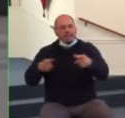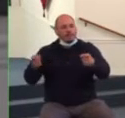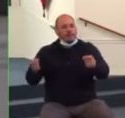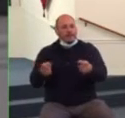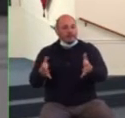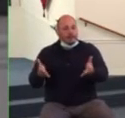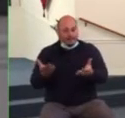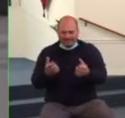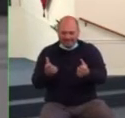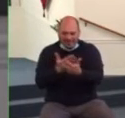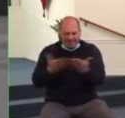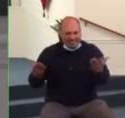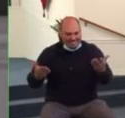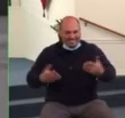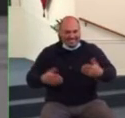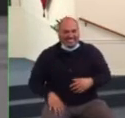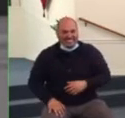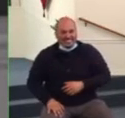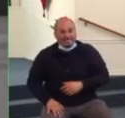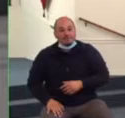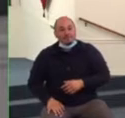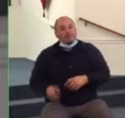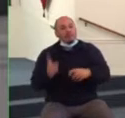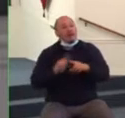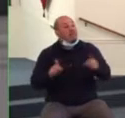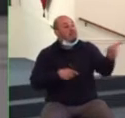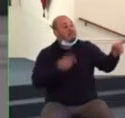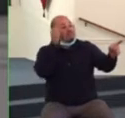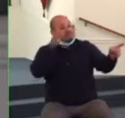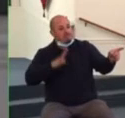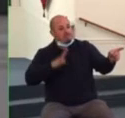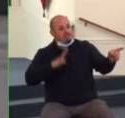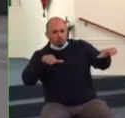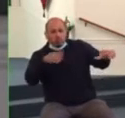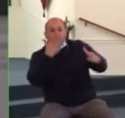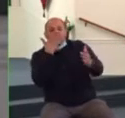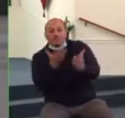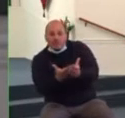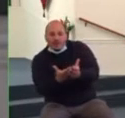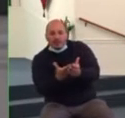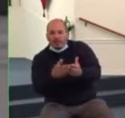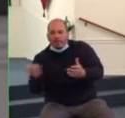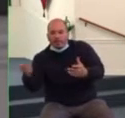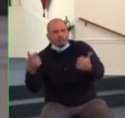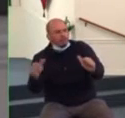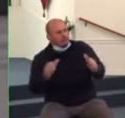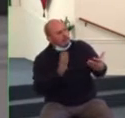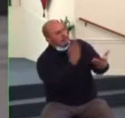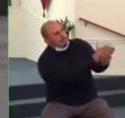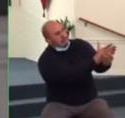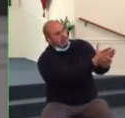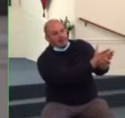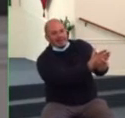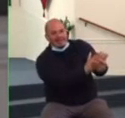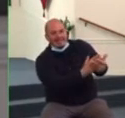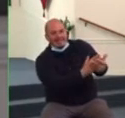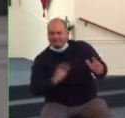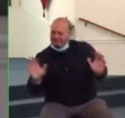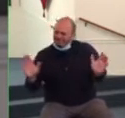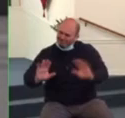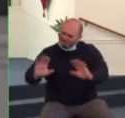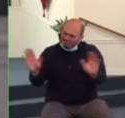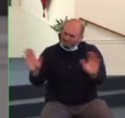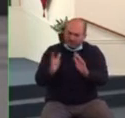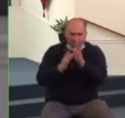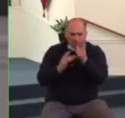Don't stop him. Don't stop someone who is not against you, who is doing good in the name